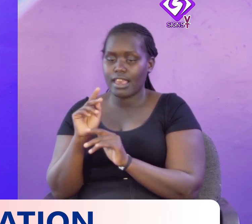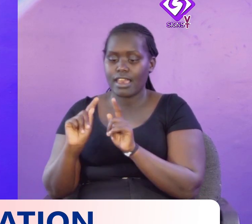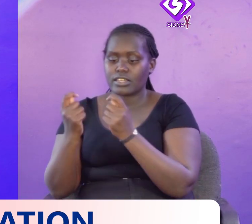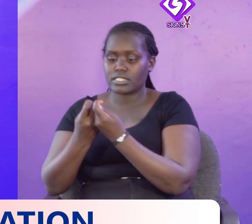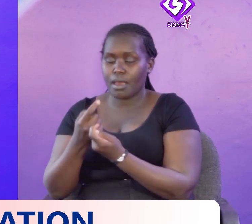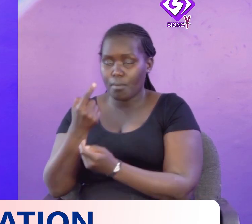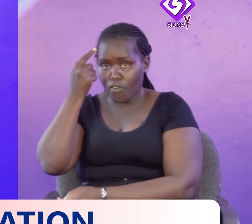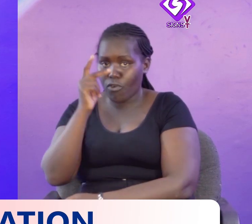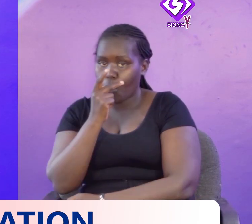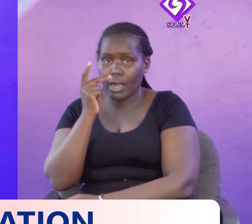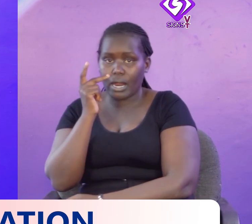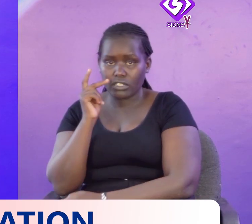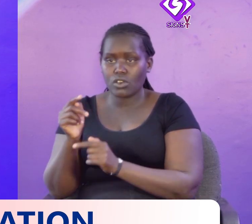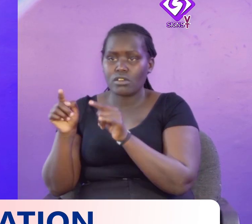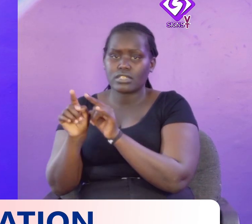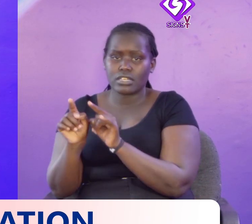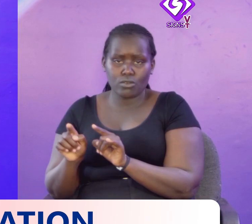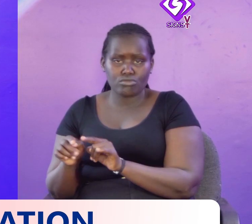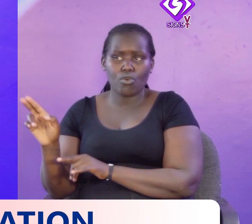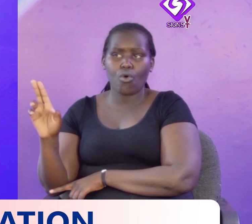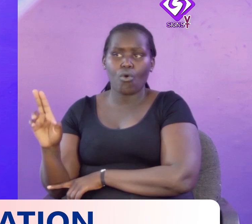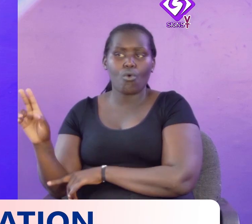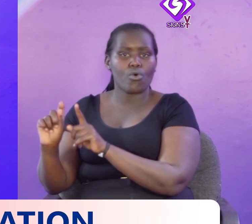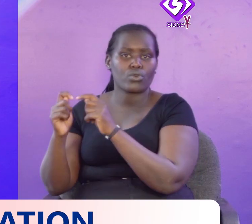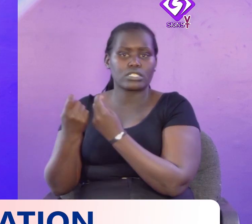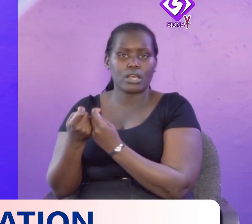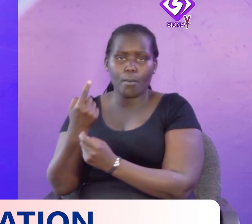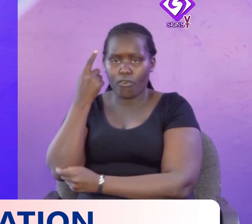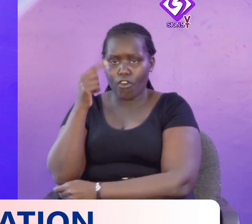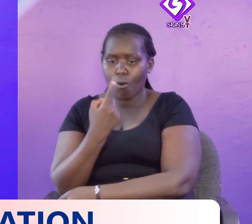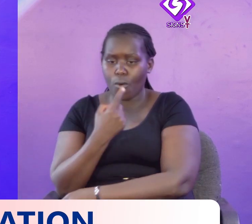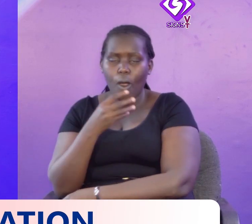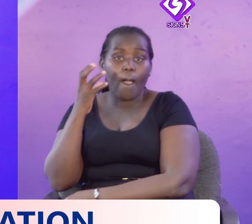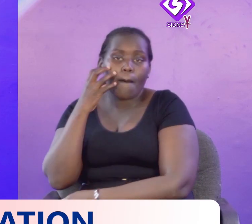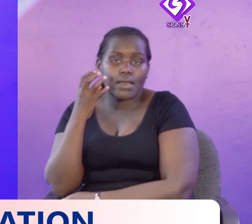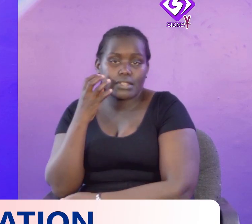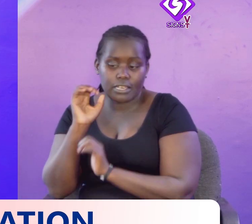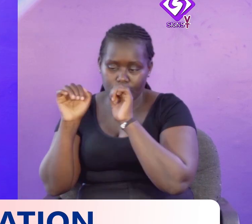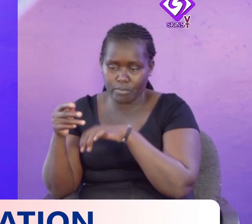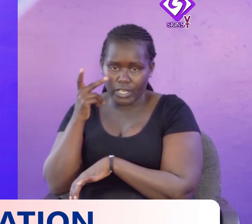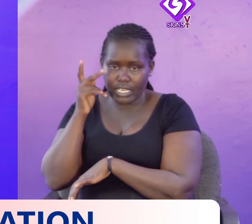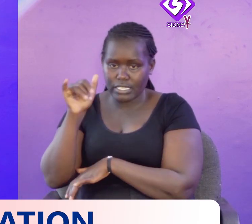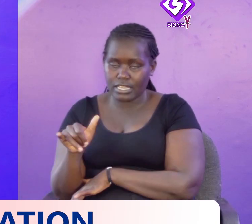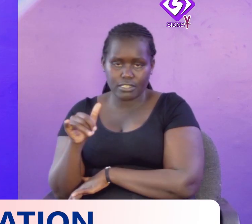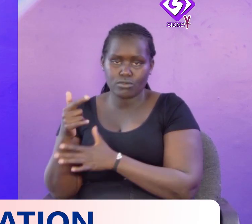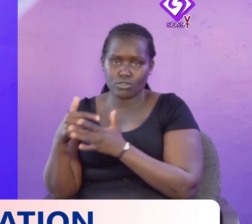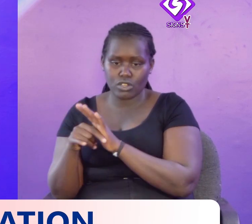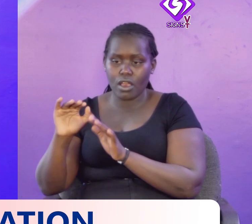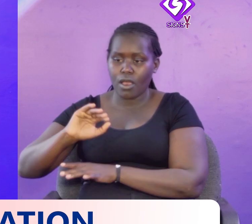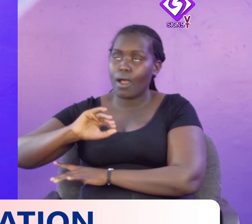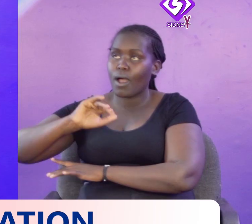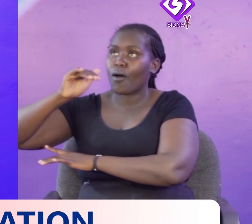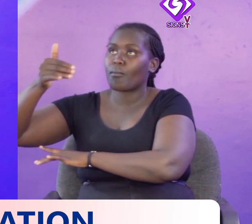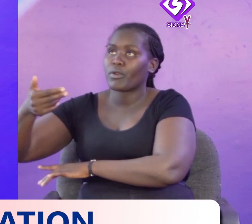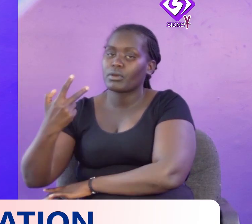to be a push from the Uhuru team for Matiang'i. Already you can see that is already Mrima in 2. You